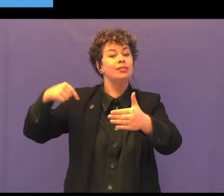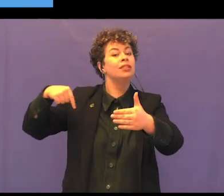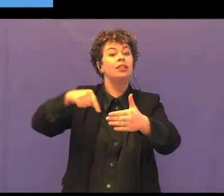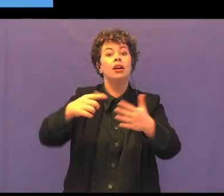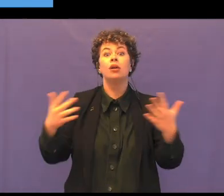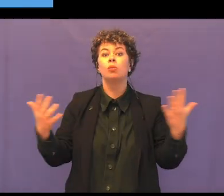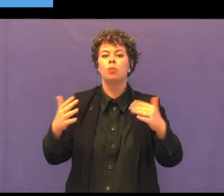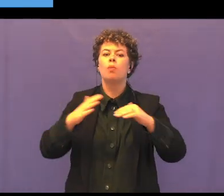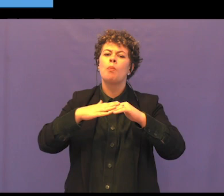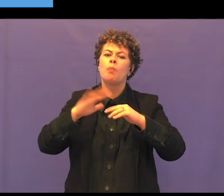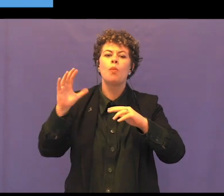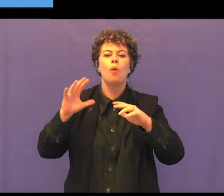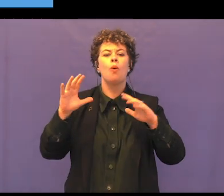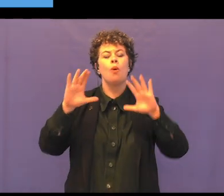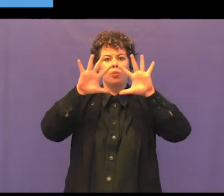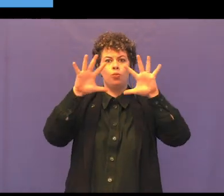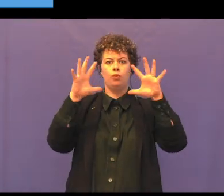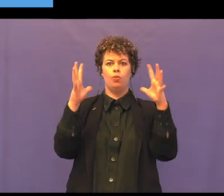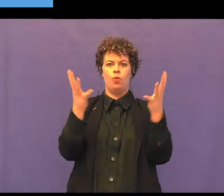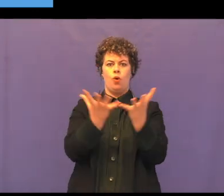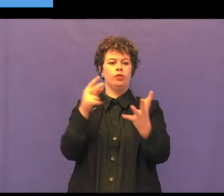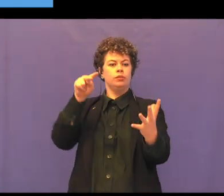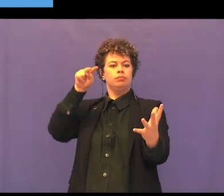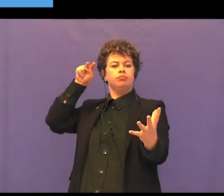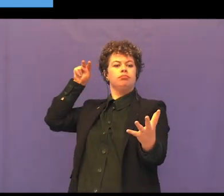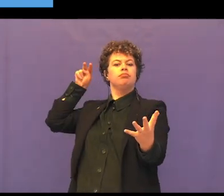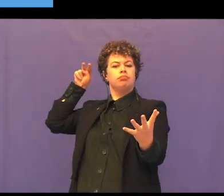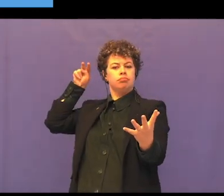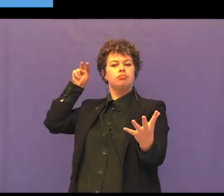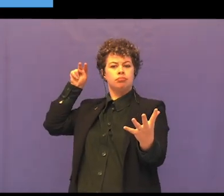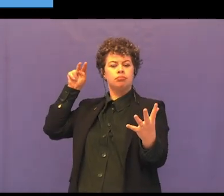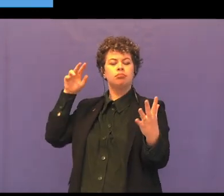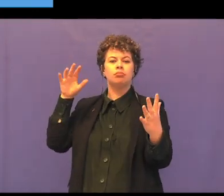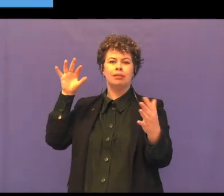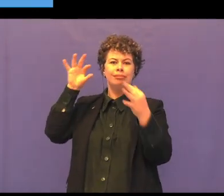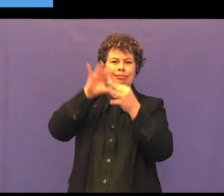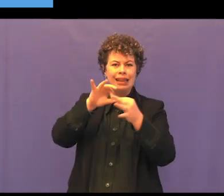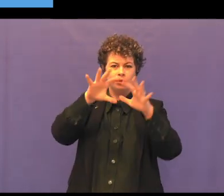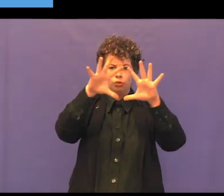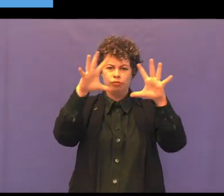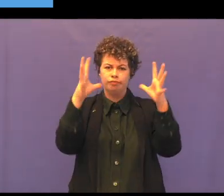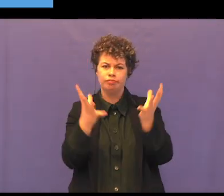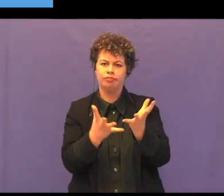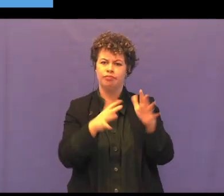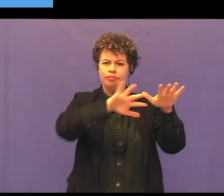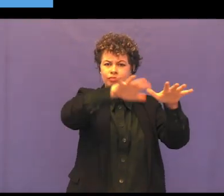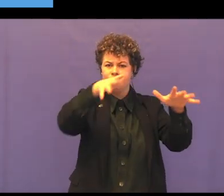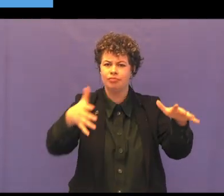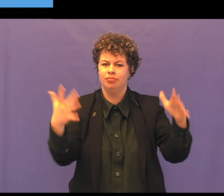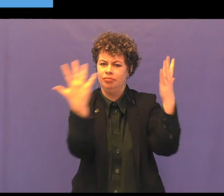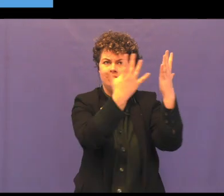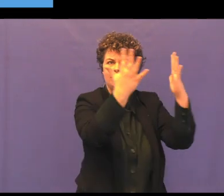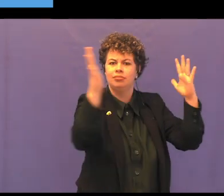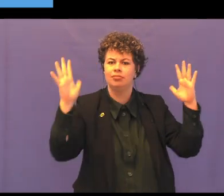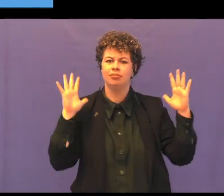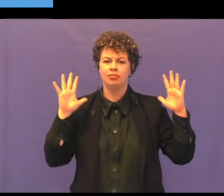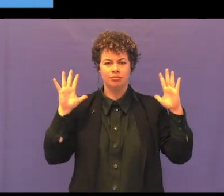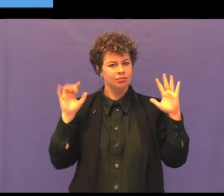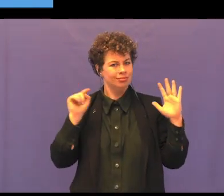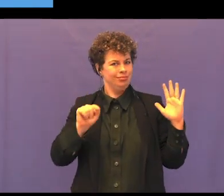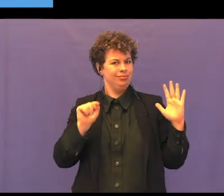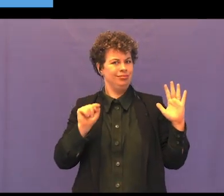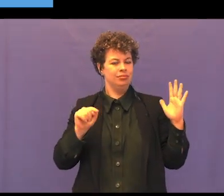is one where we are engaged in a process which still, of course, is